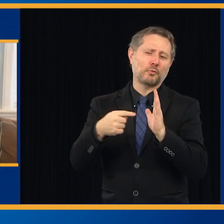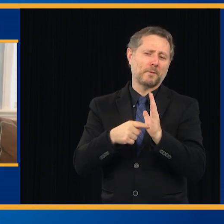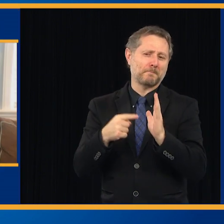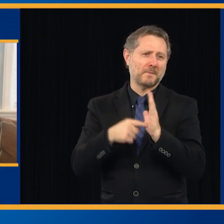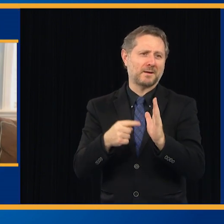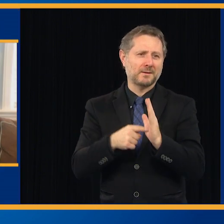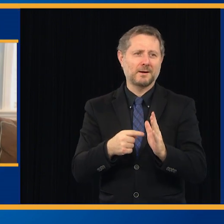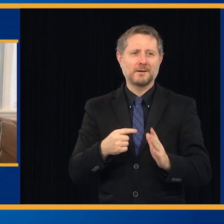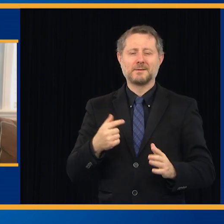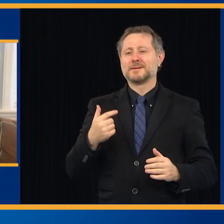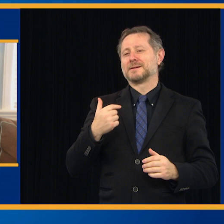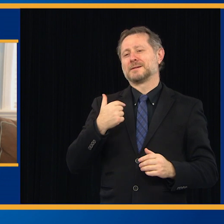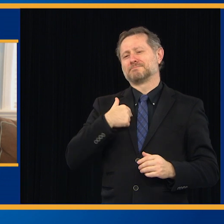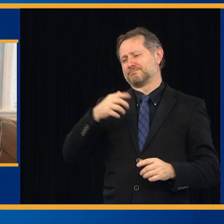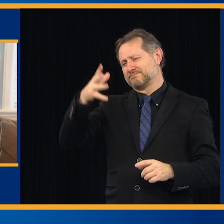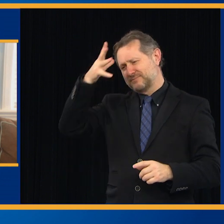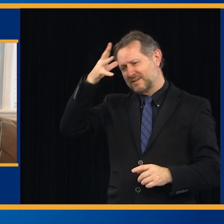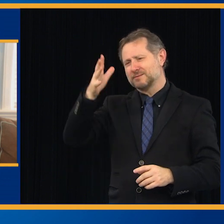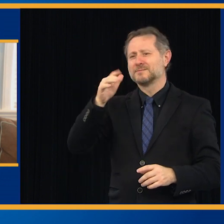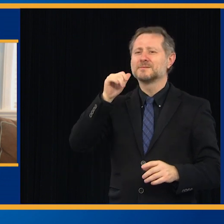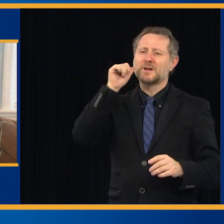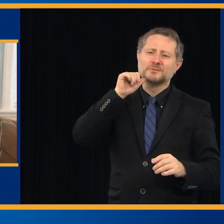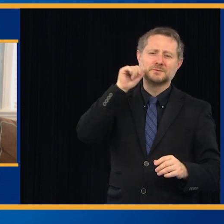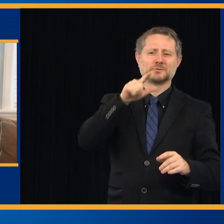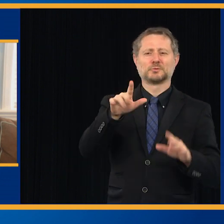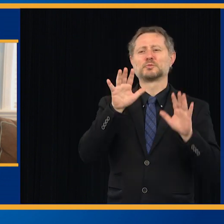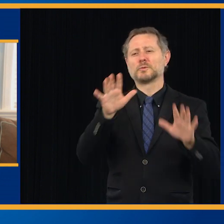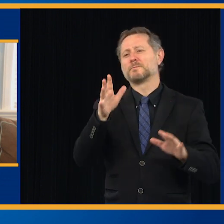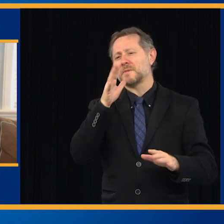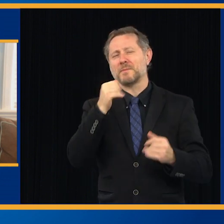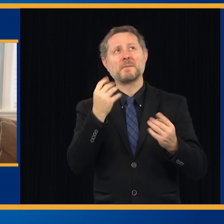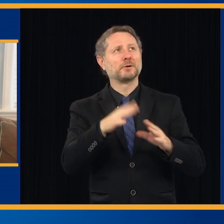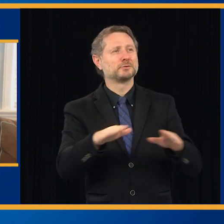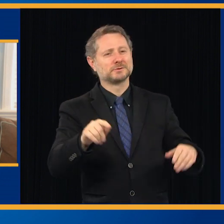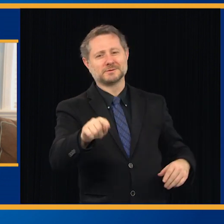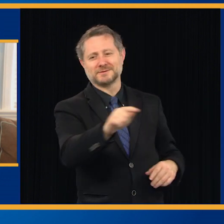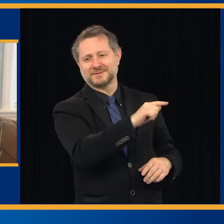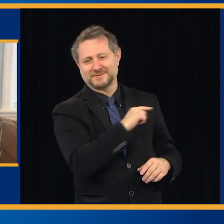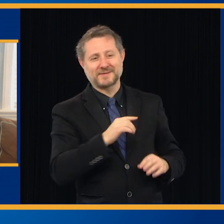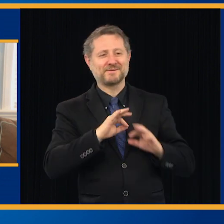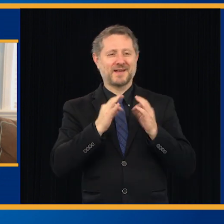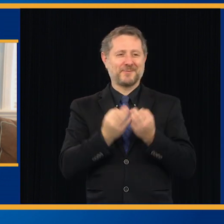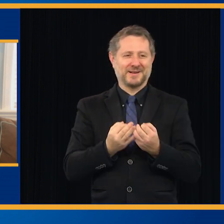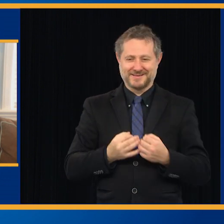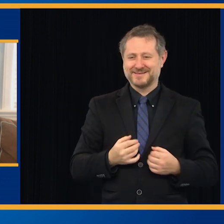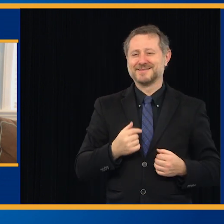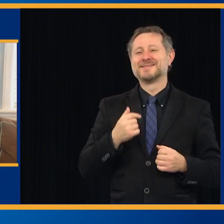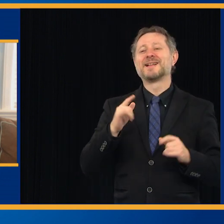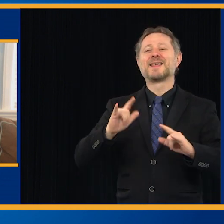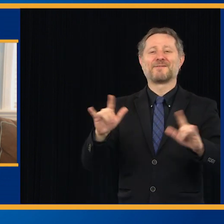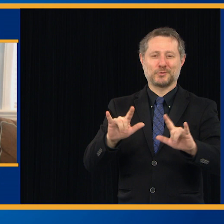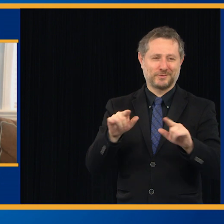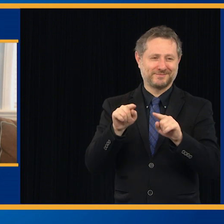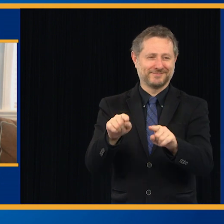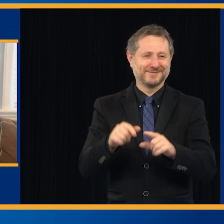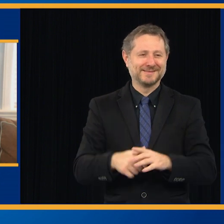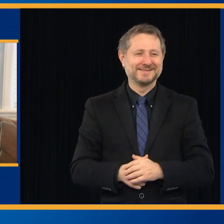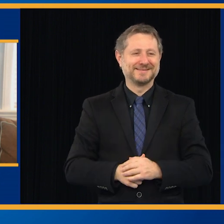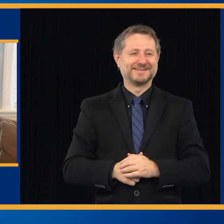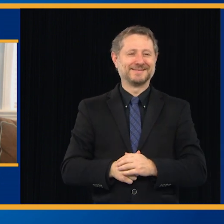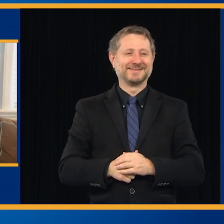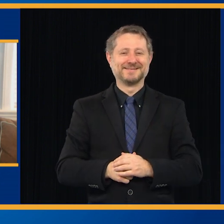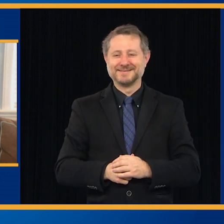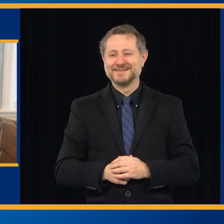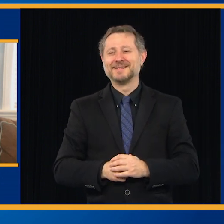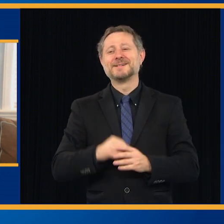uncles, and such a great mother to so many children beyond our family. So thank you. Love you so much, Grandma. Thank you for